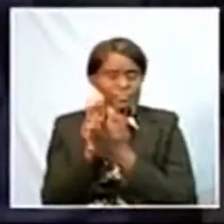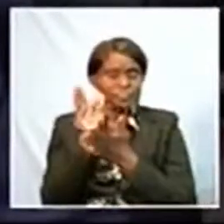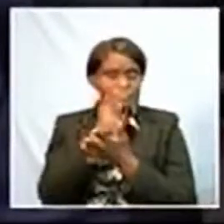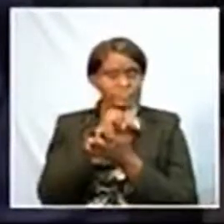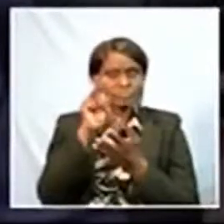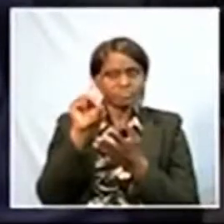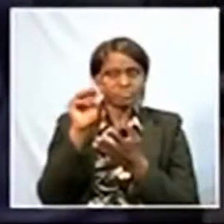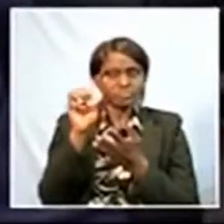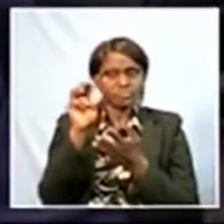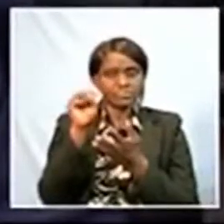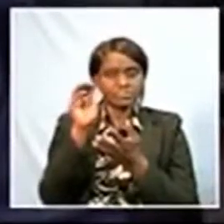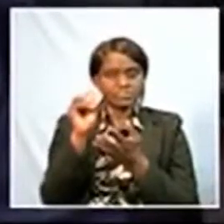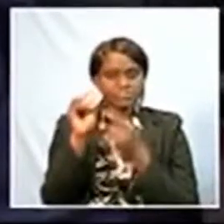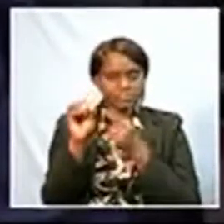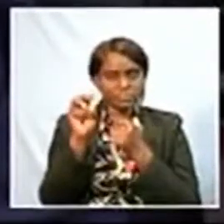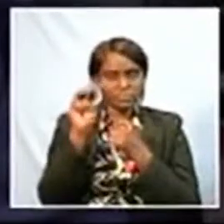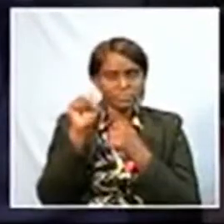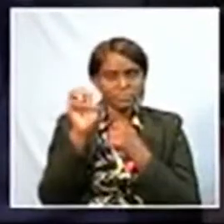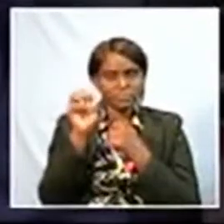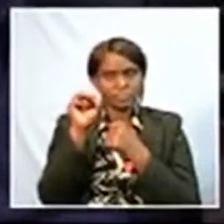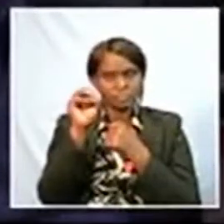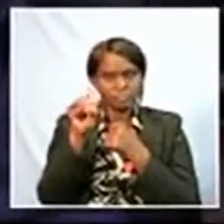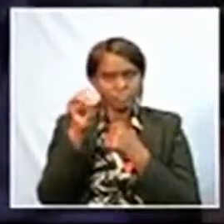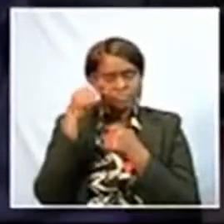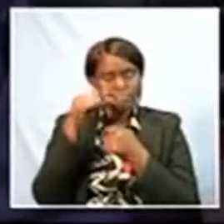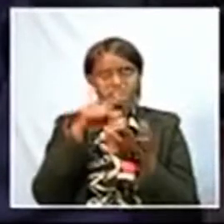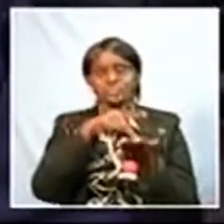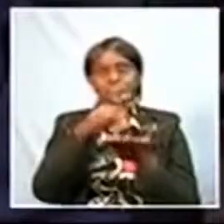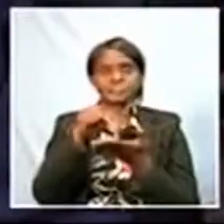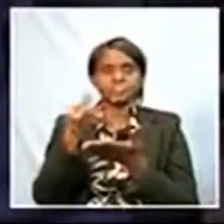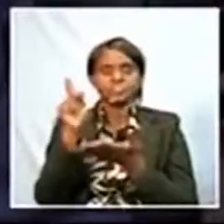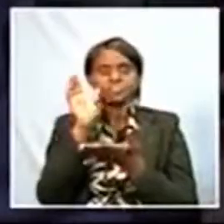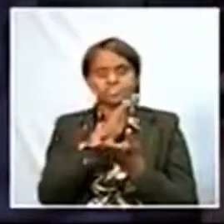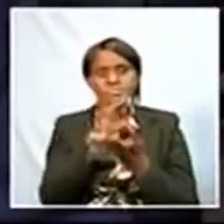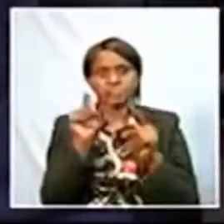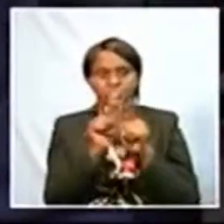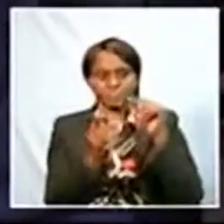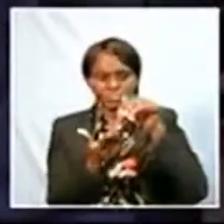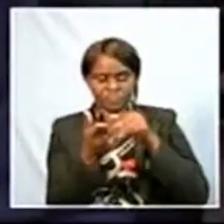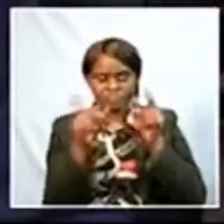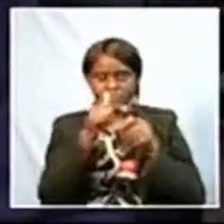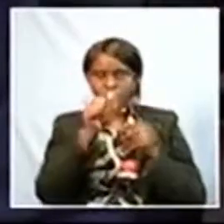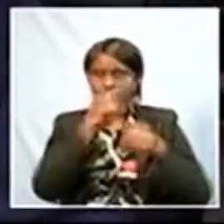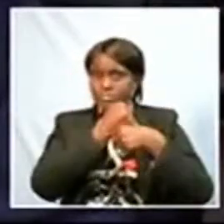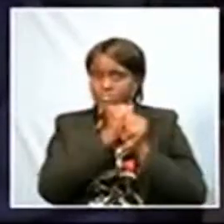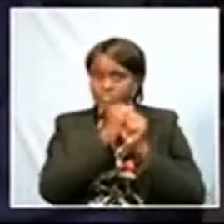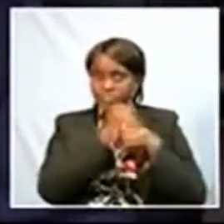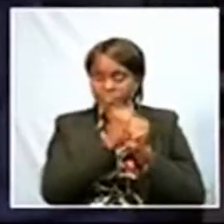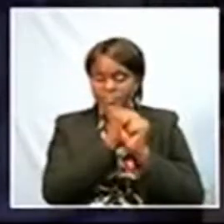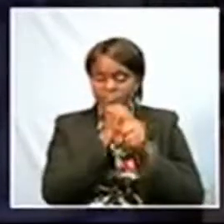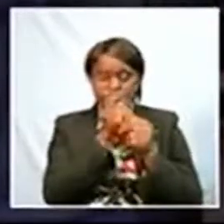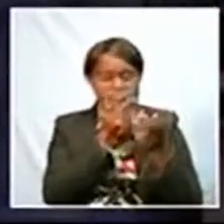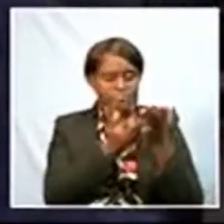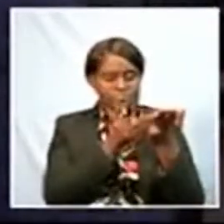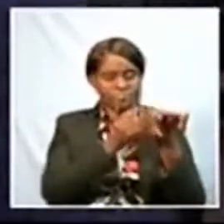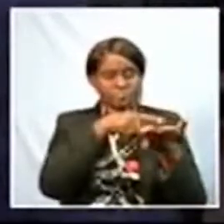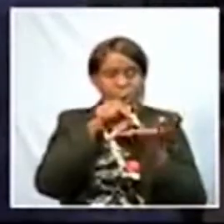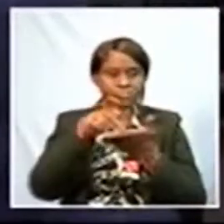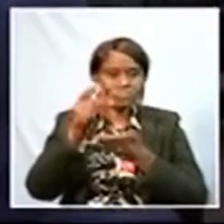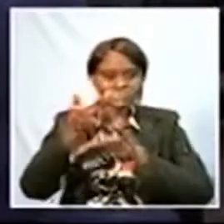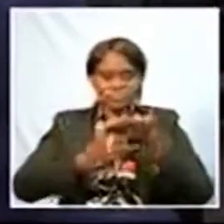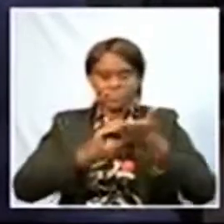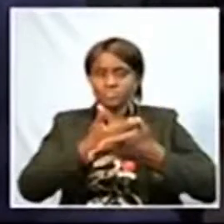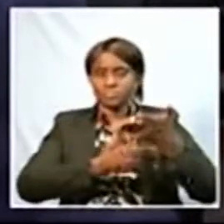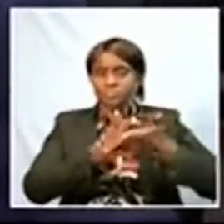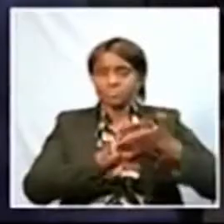memo for payment. Again, when they generated the payment voucher,